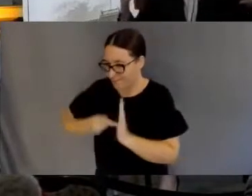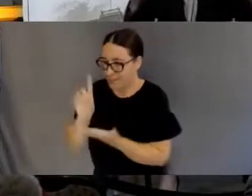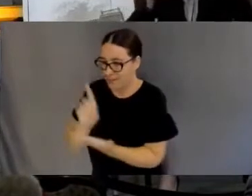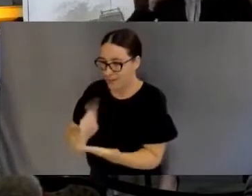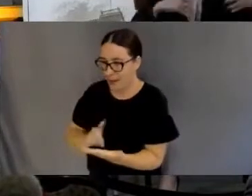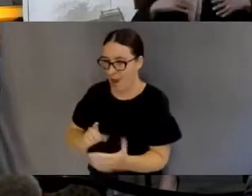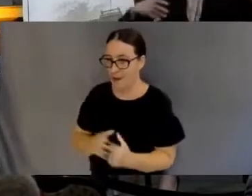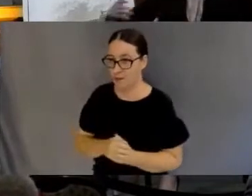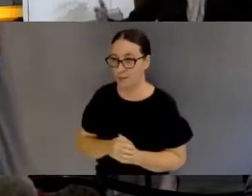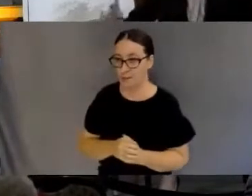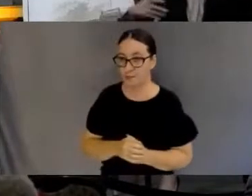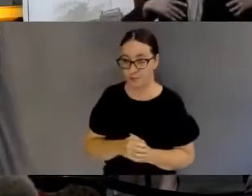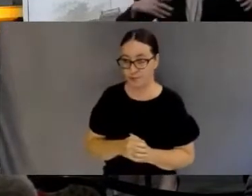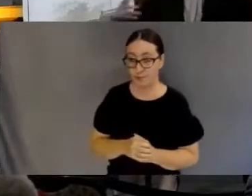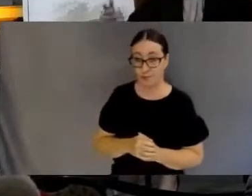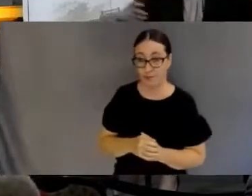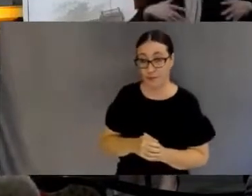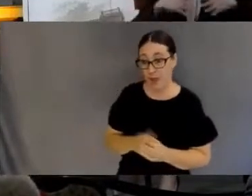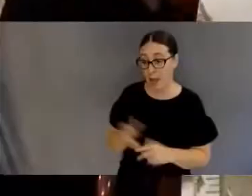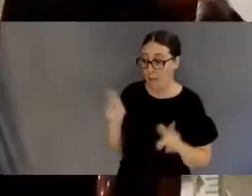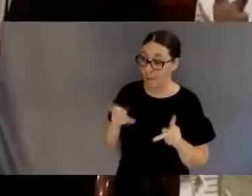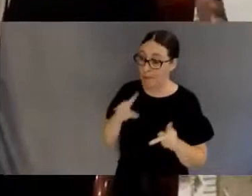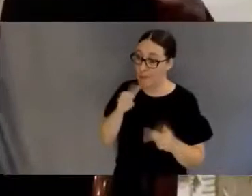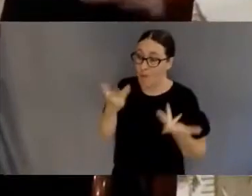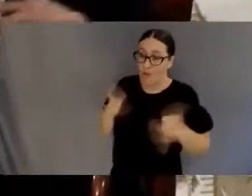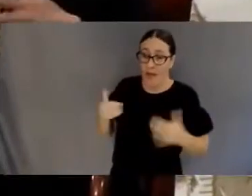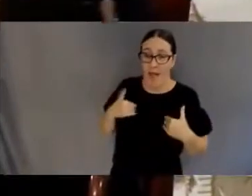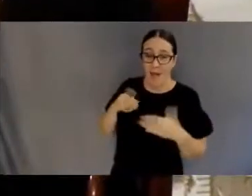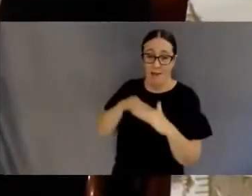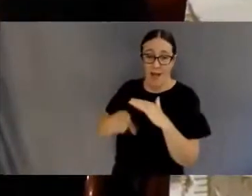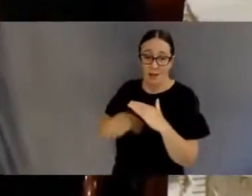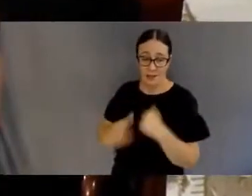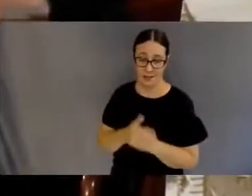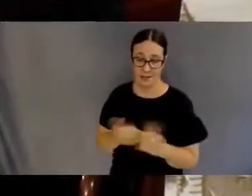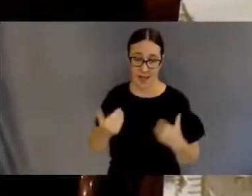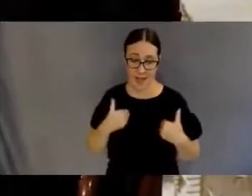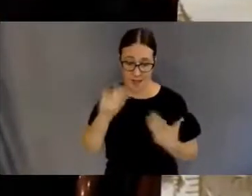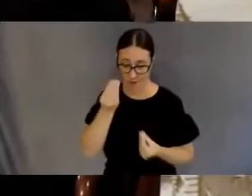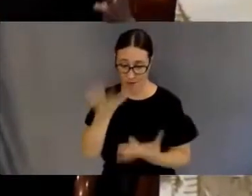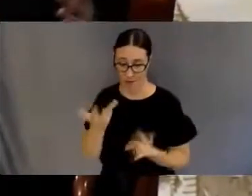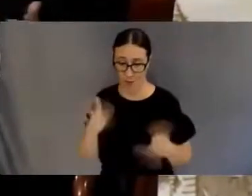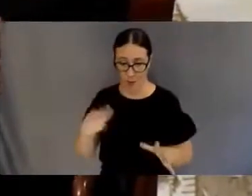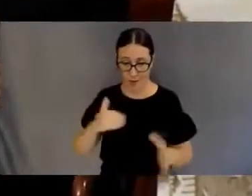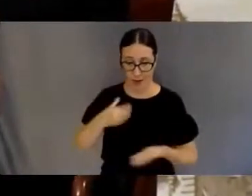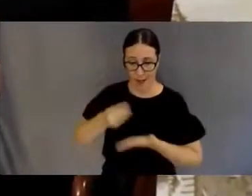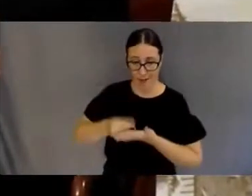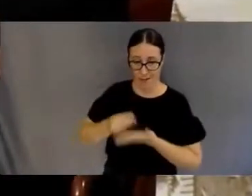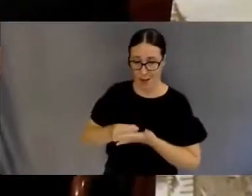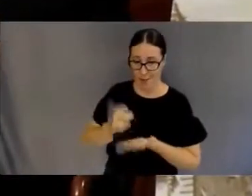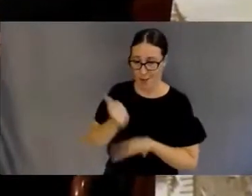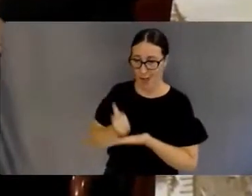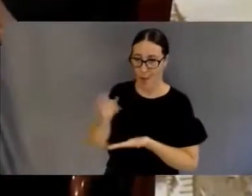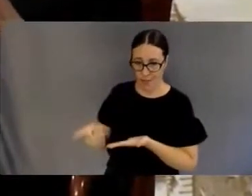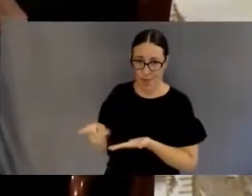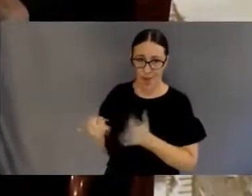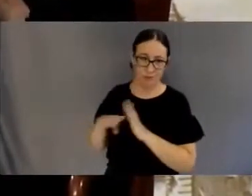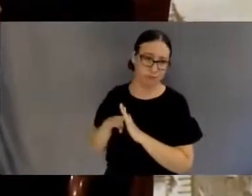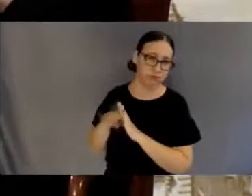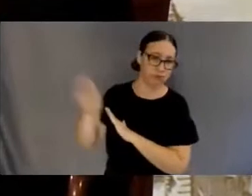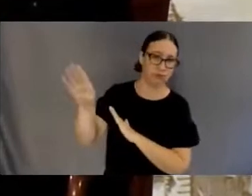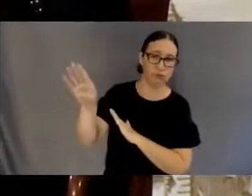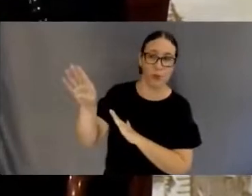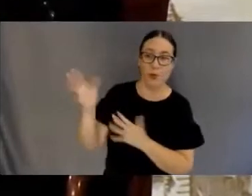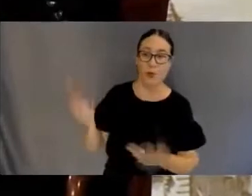It was designed to benefit people who have access, who have information, who already have capital and then build and grow that. And